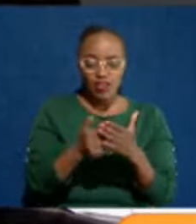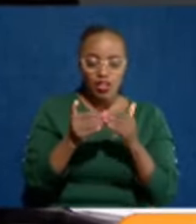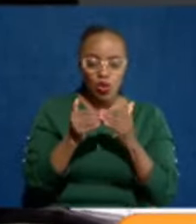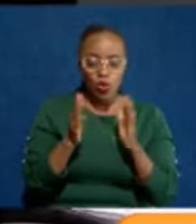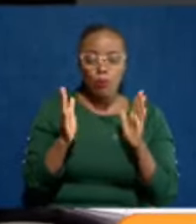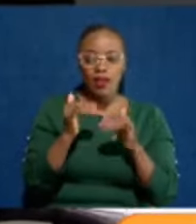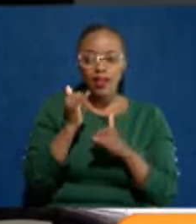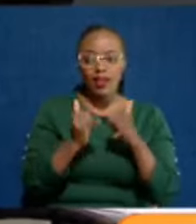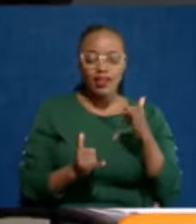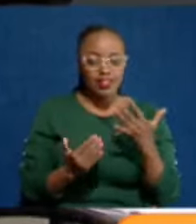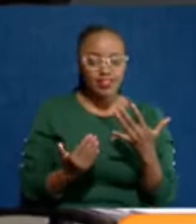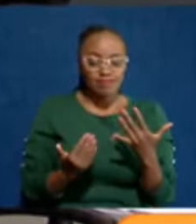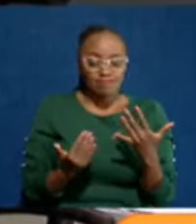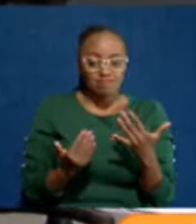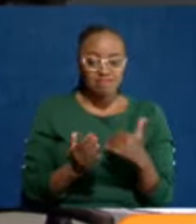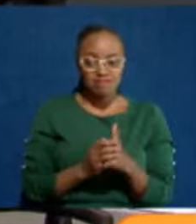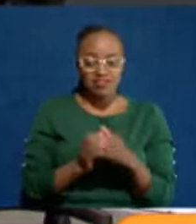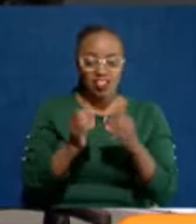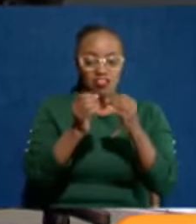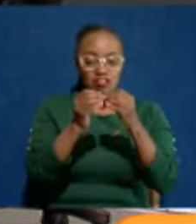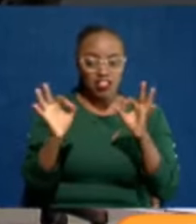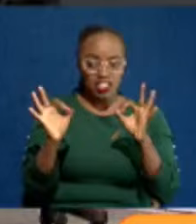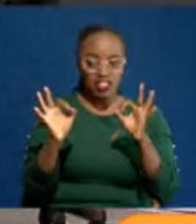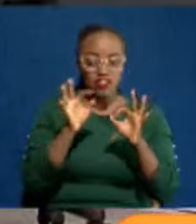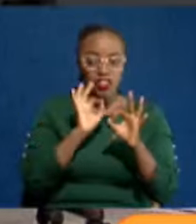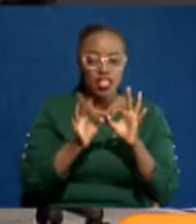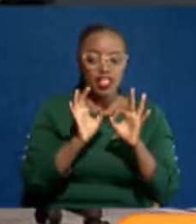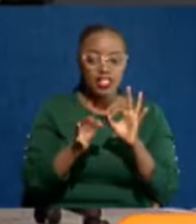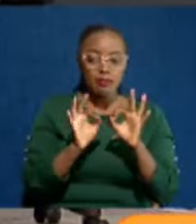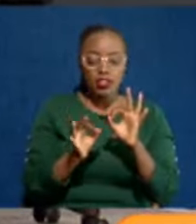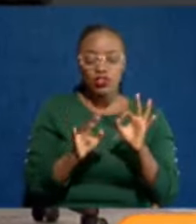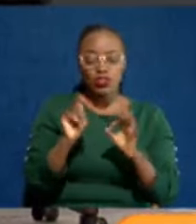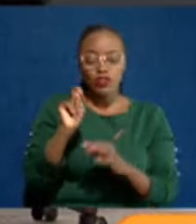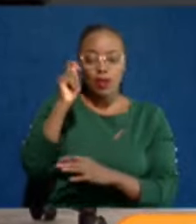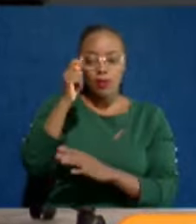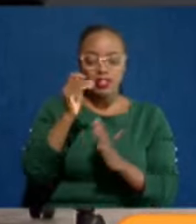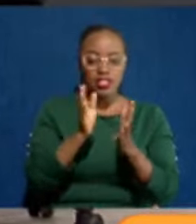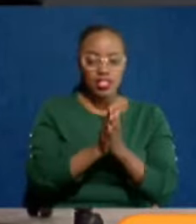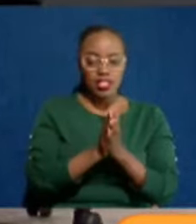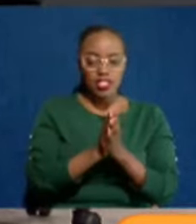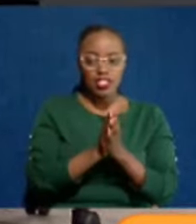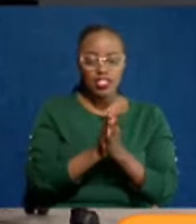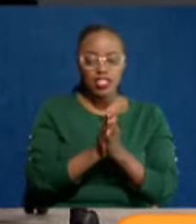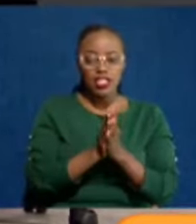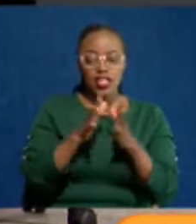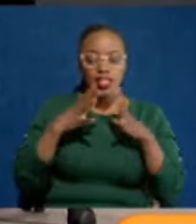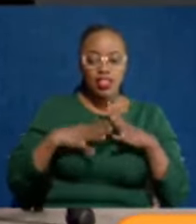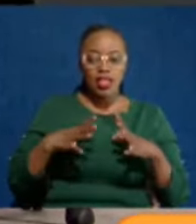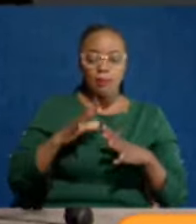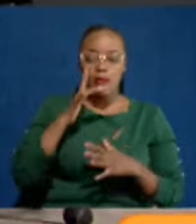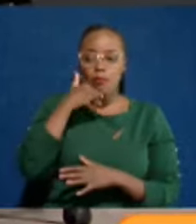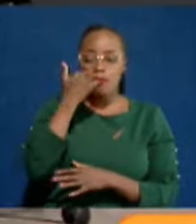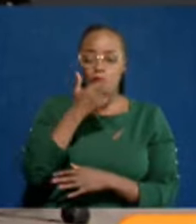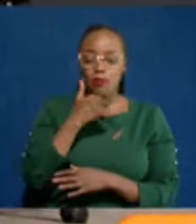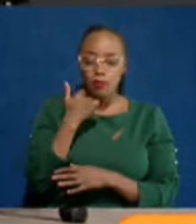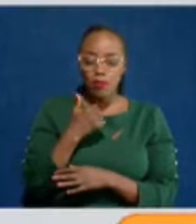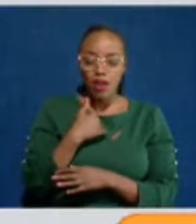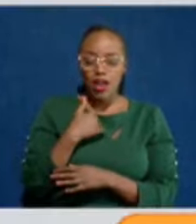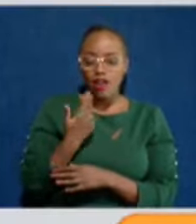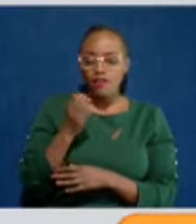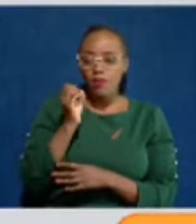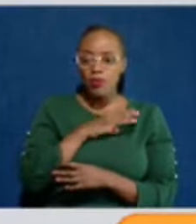open-ended, free for the interpretation of the president and the people that the